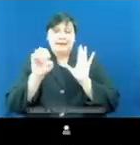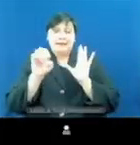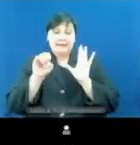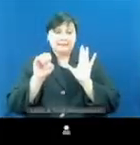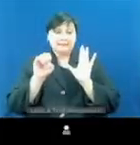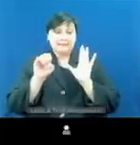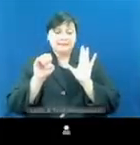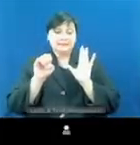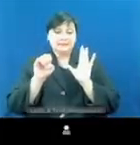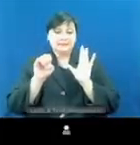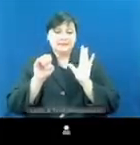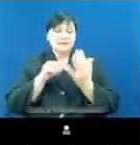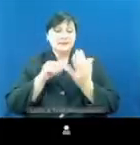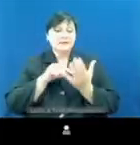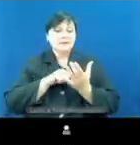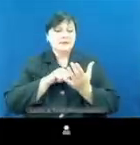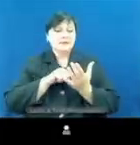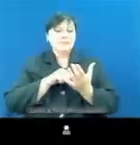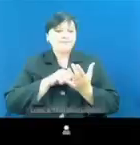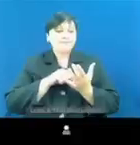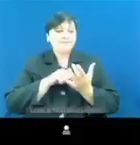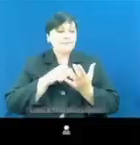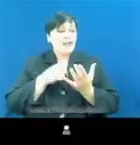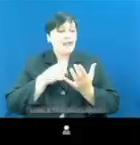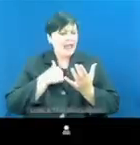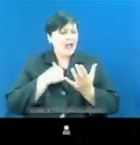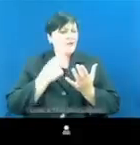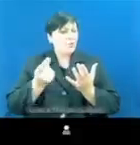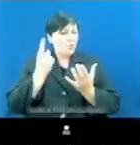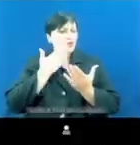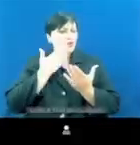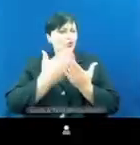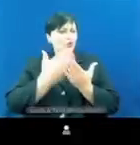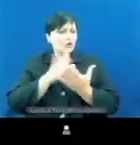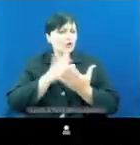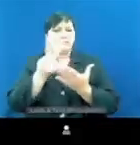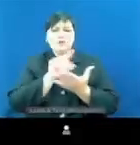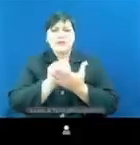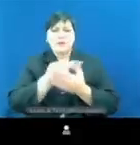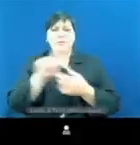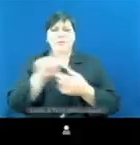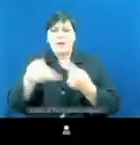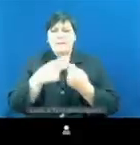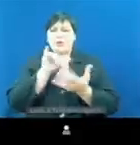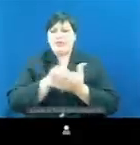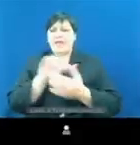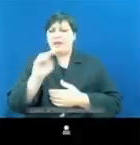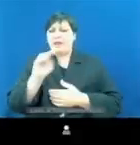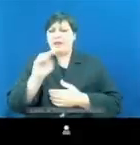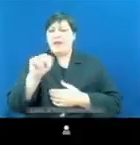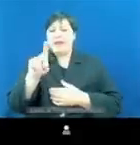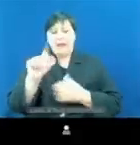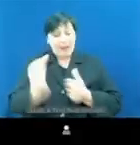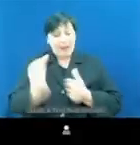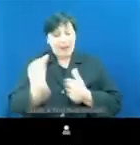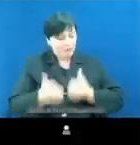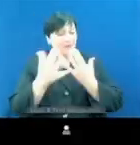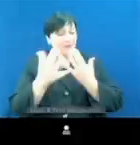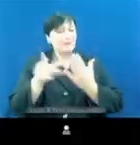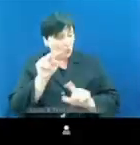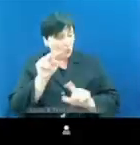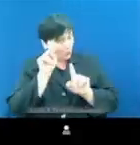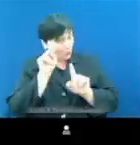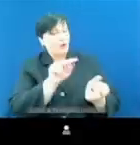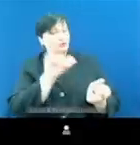good videotape about Miranda out, and I would highly recommend that you look at that. It's produced by Sign